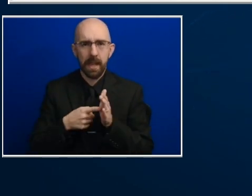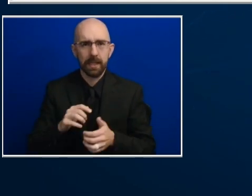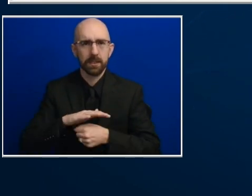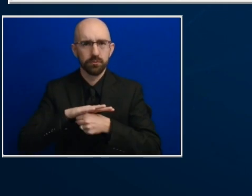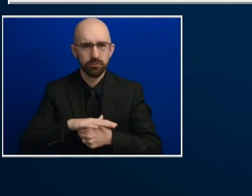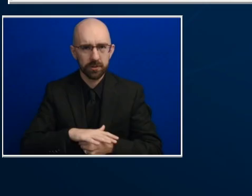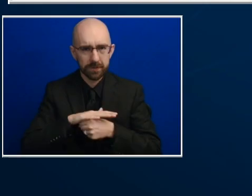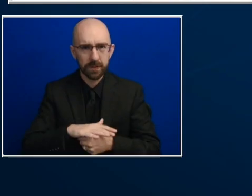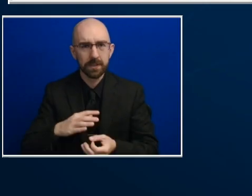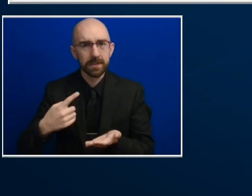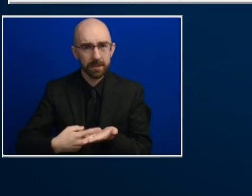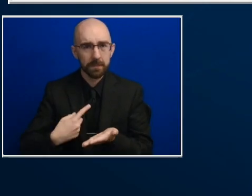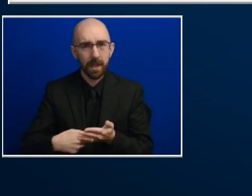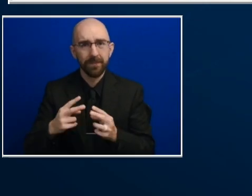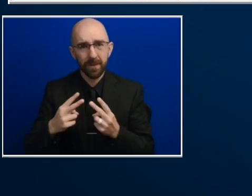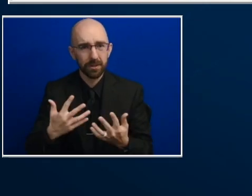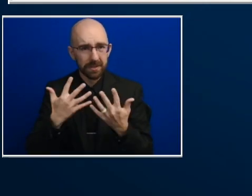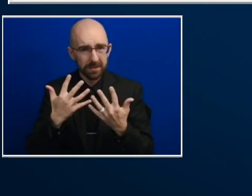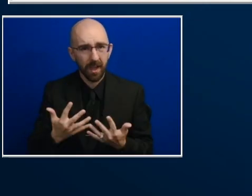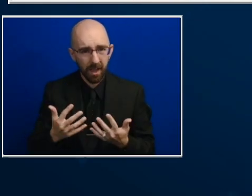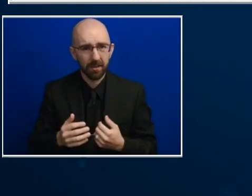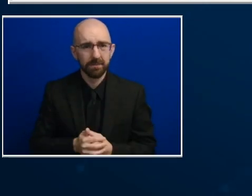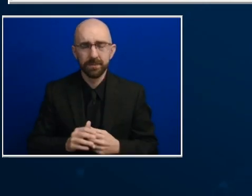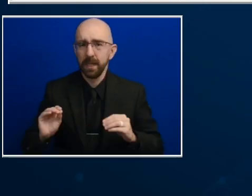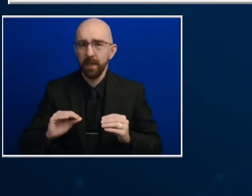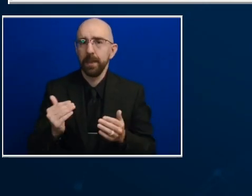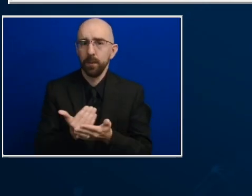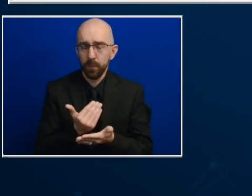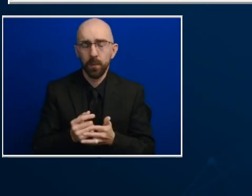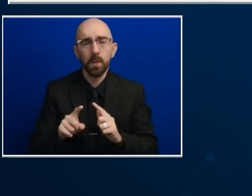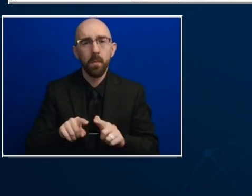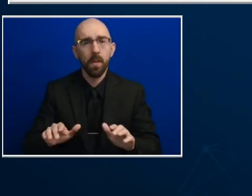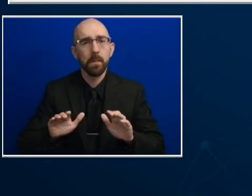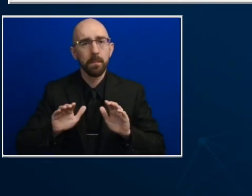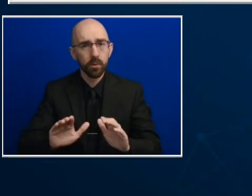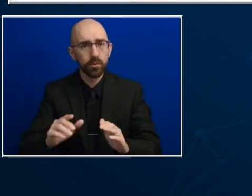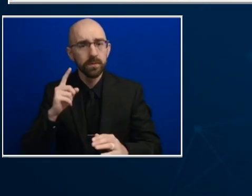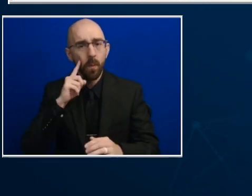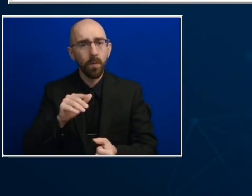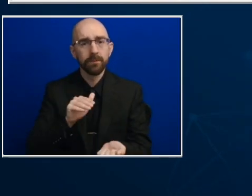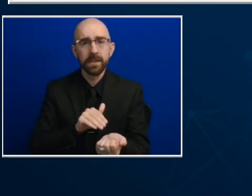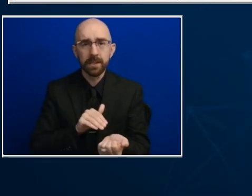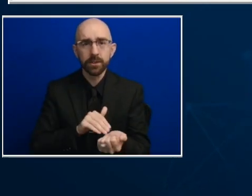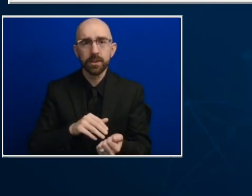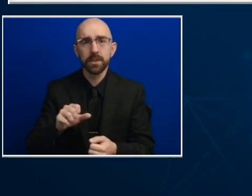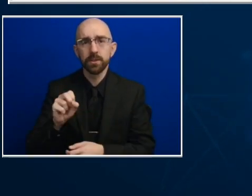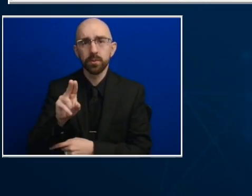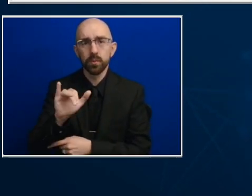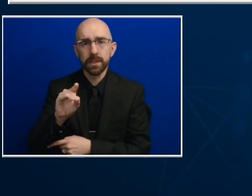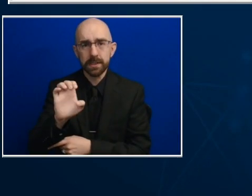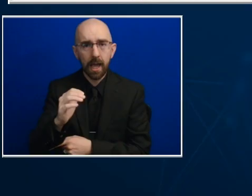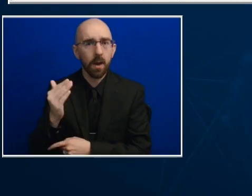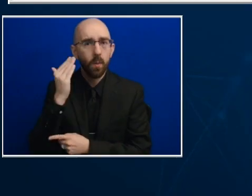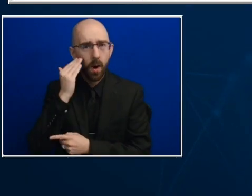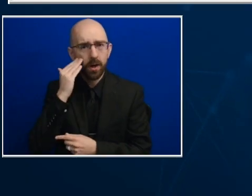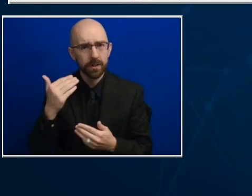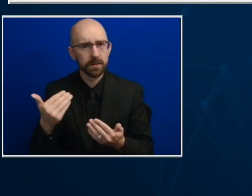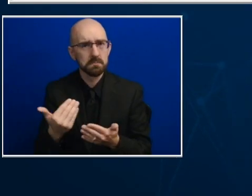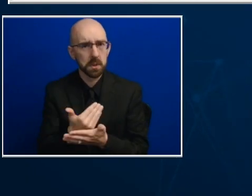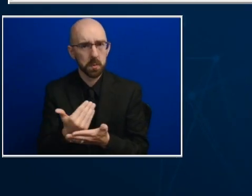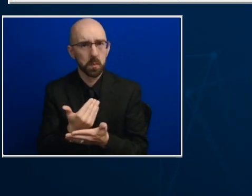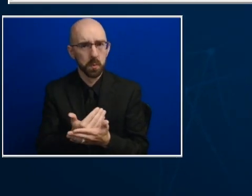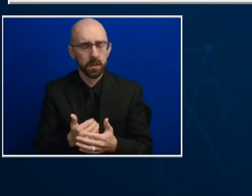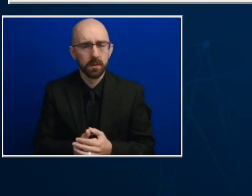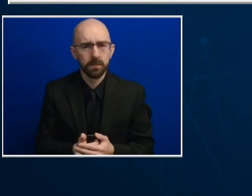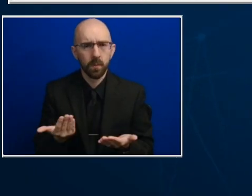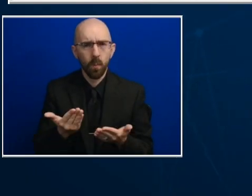times very sad. It's nothing new, but the push for physician suicide awareness is relatively new. What